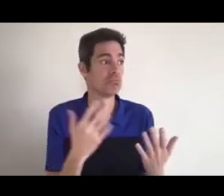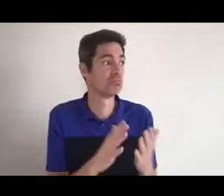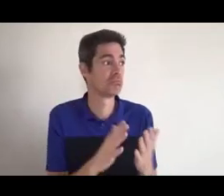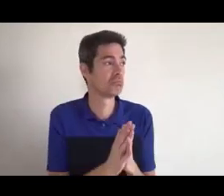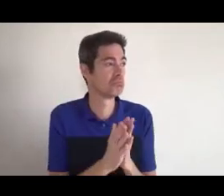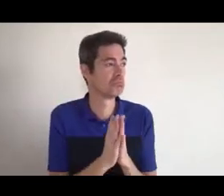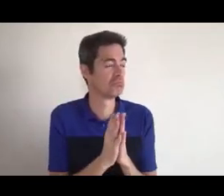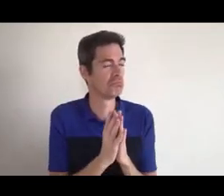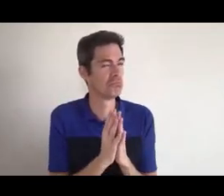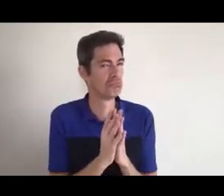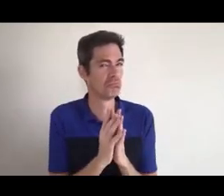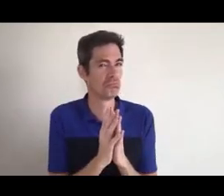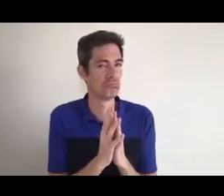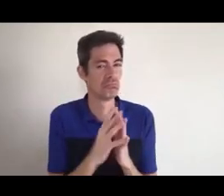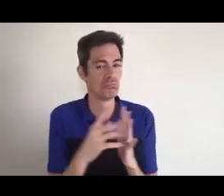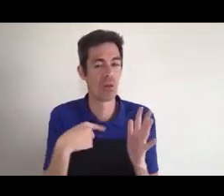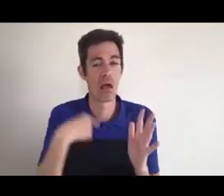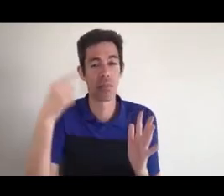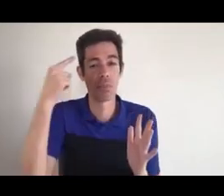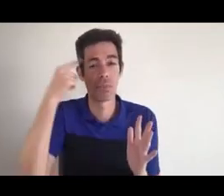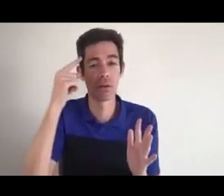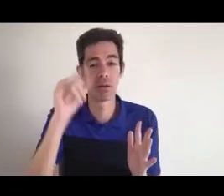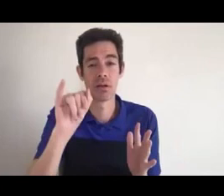I guess really,